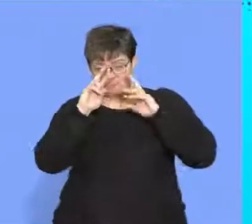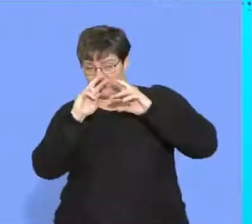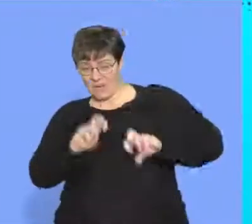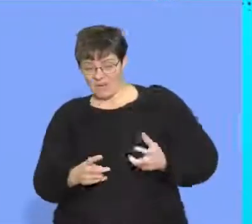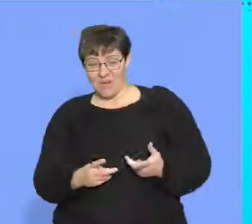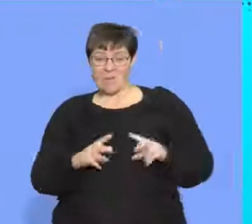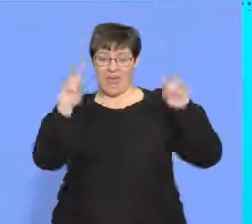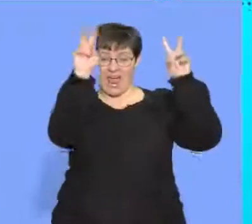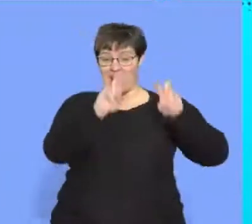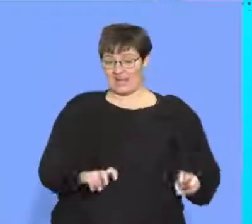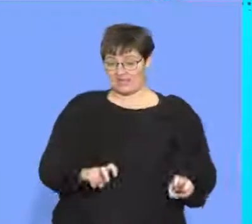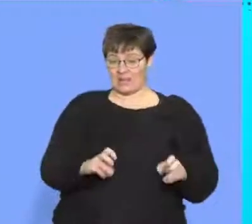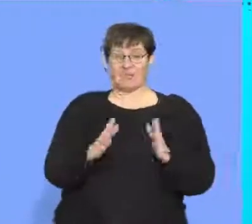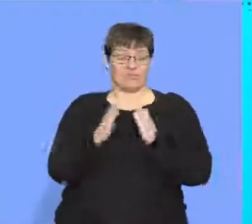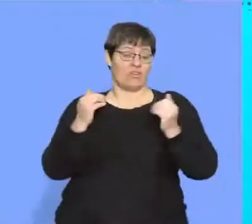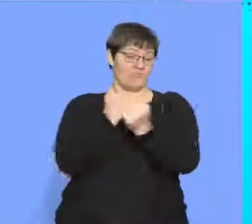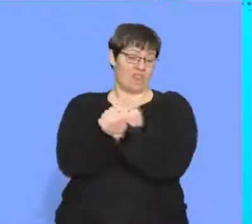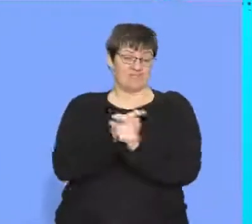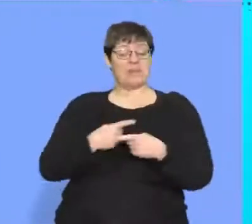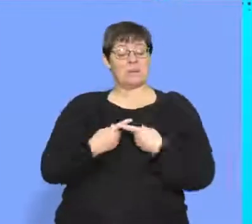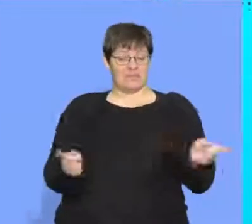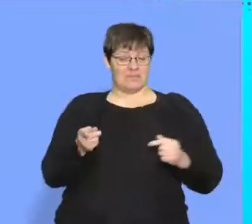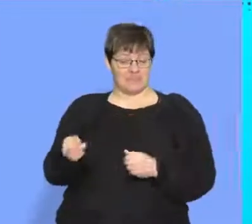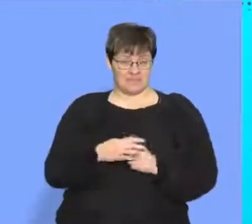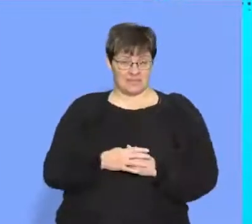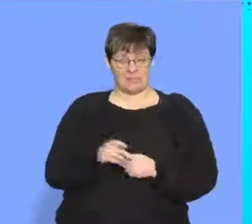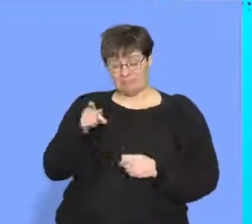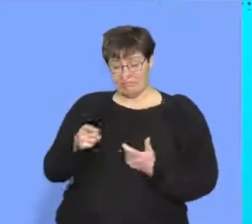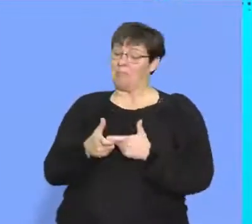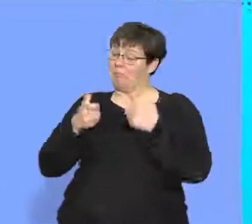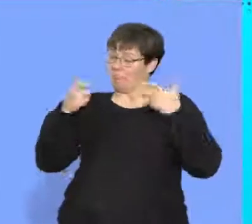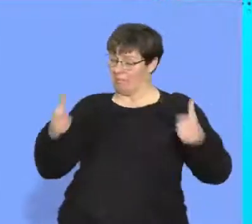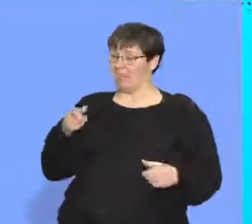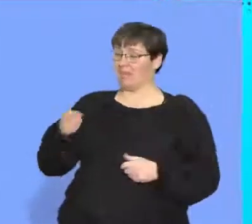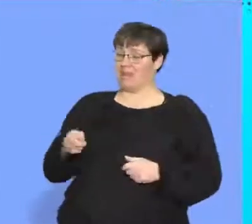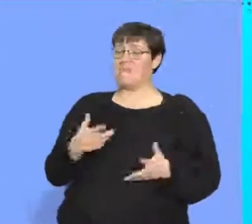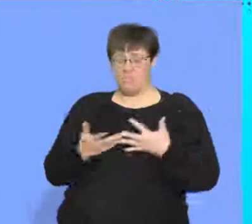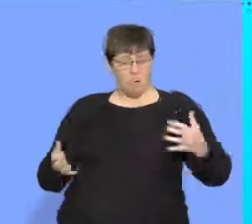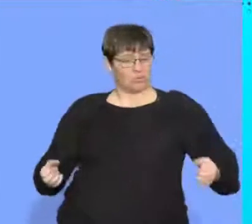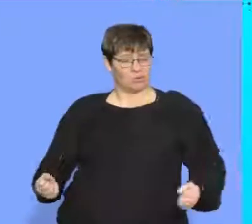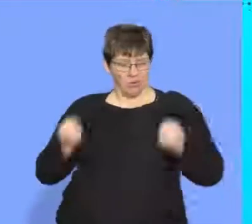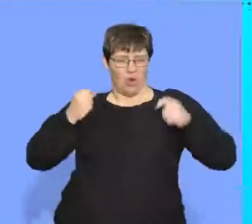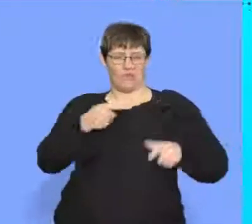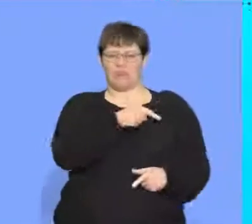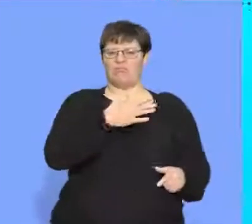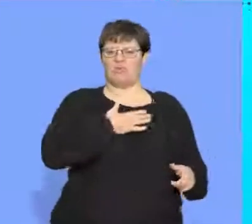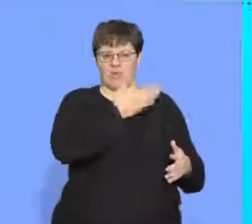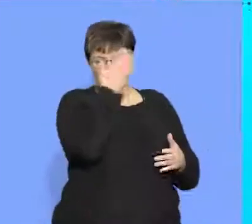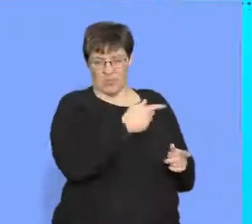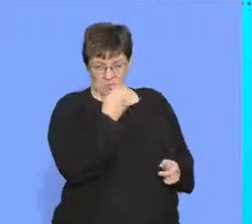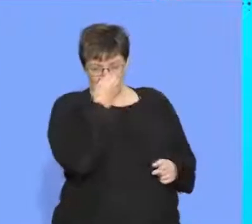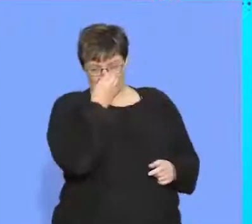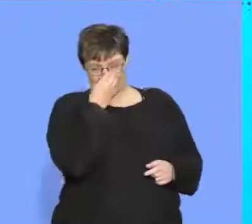that we're going to be looking at in terms of electromagnetic radiation. They tend to be much bigger and quite a bit stronger.